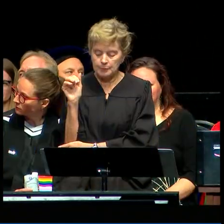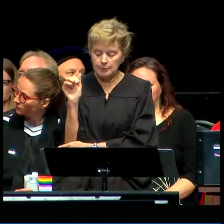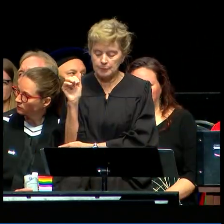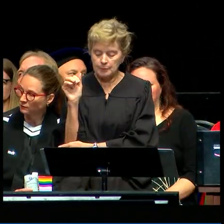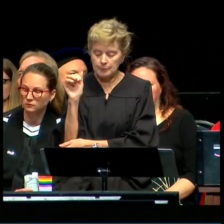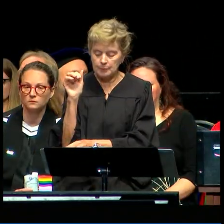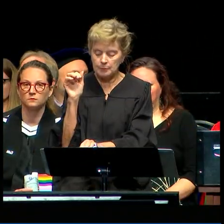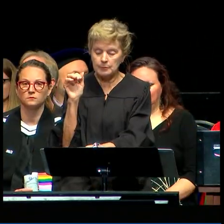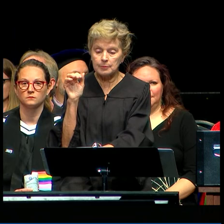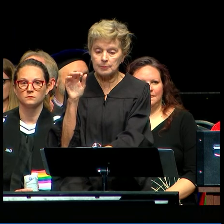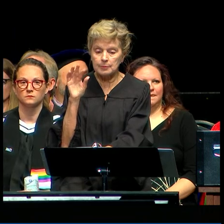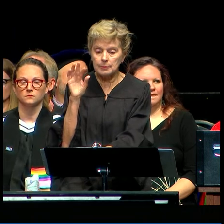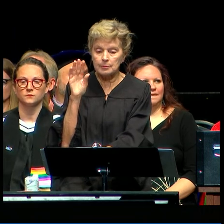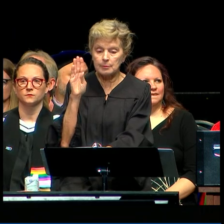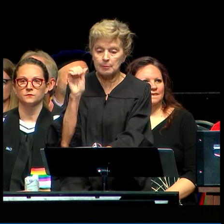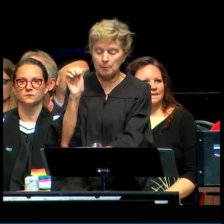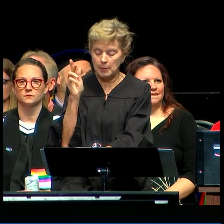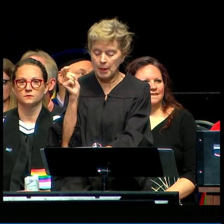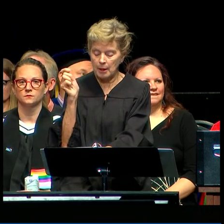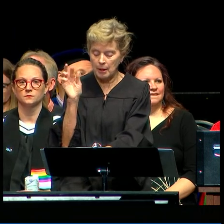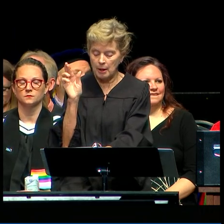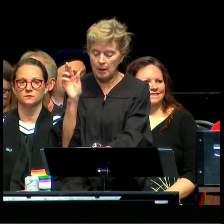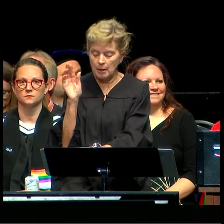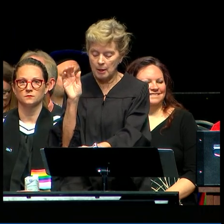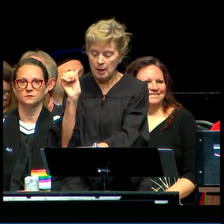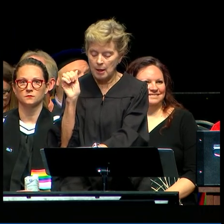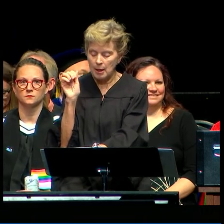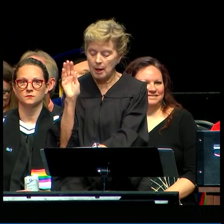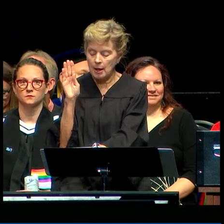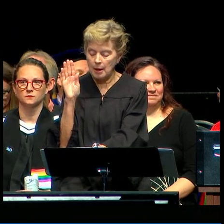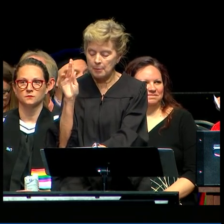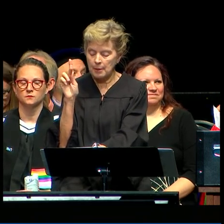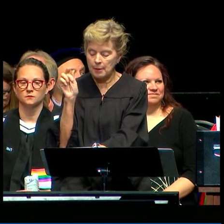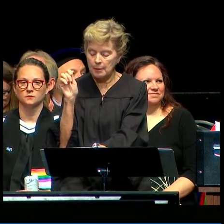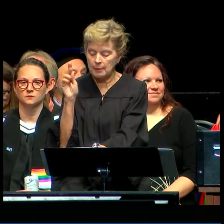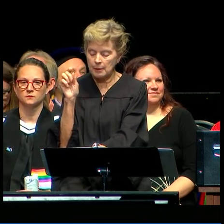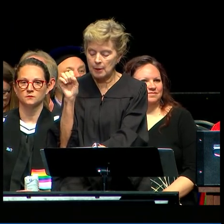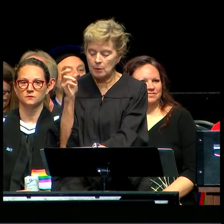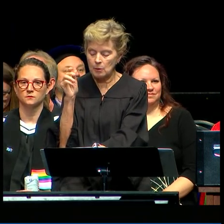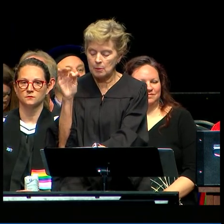Bahar Akbar Loishabgahi, with distinction.